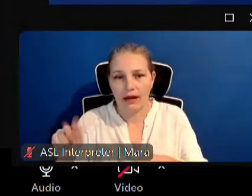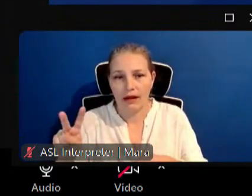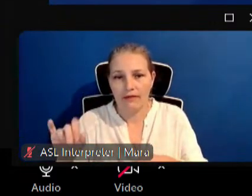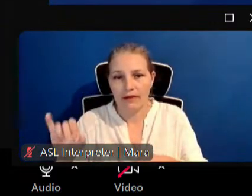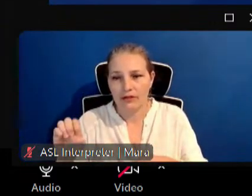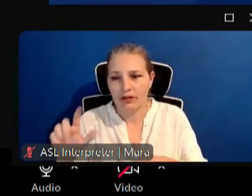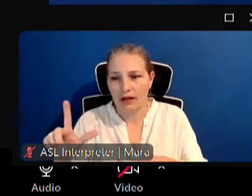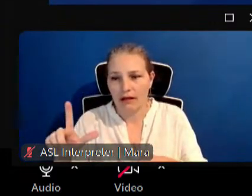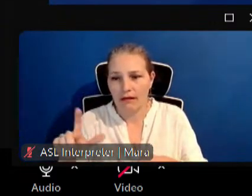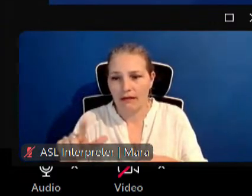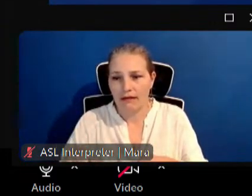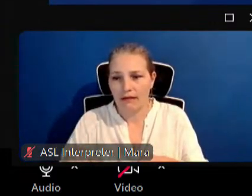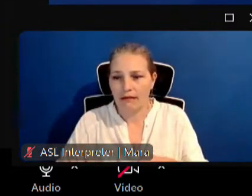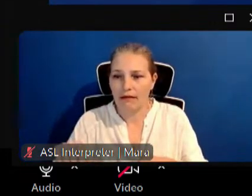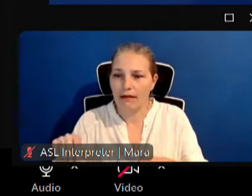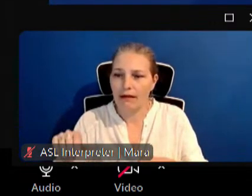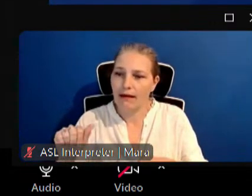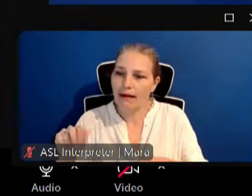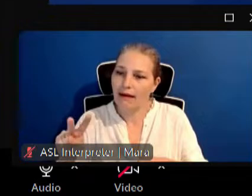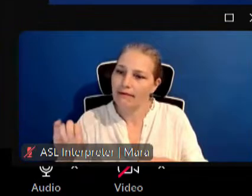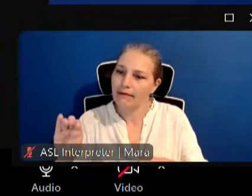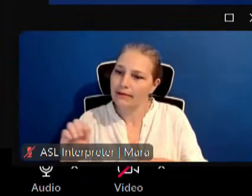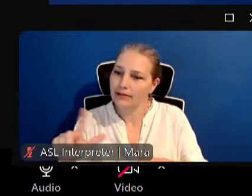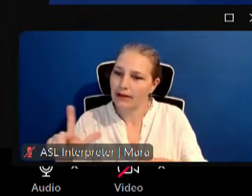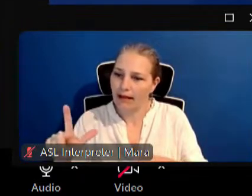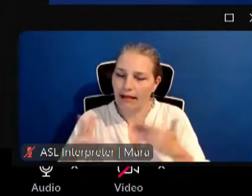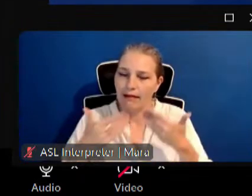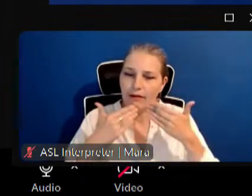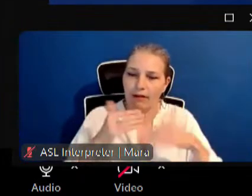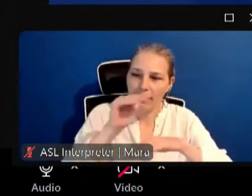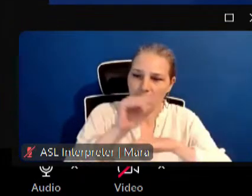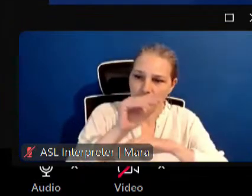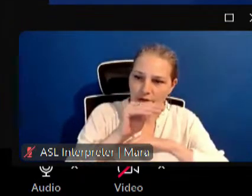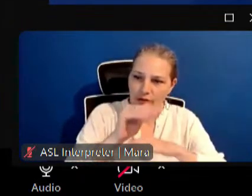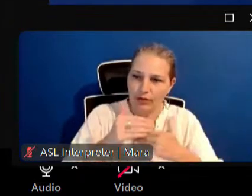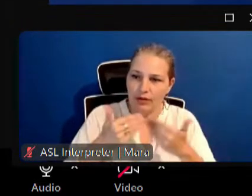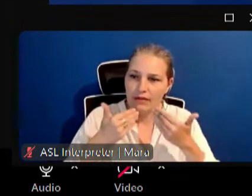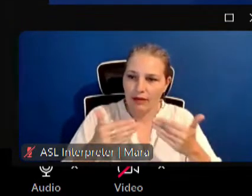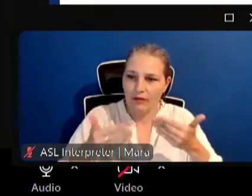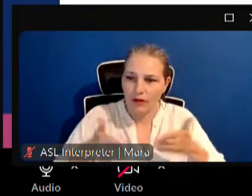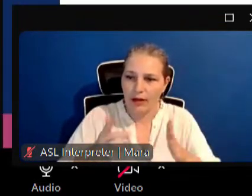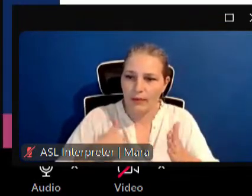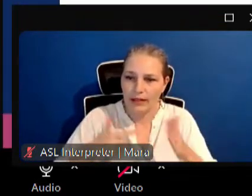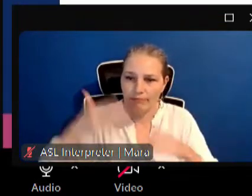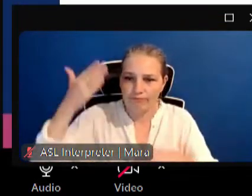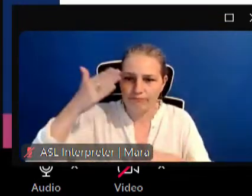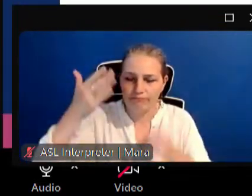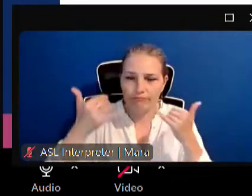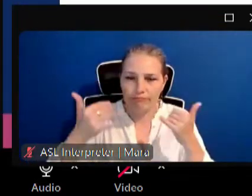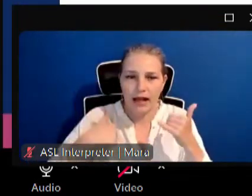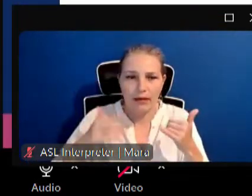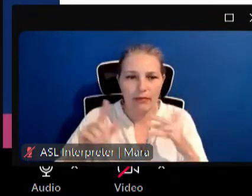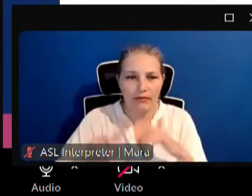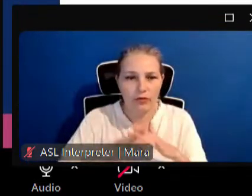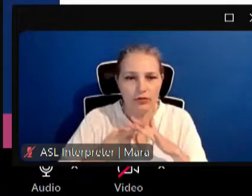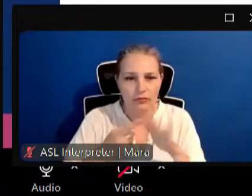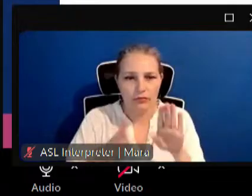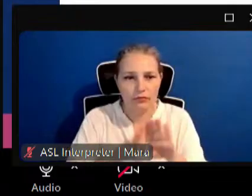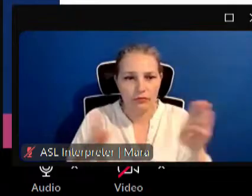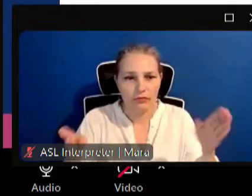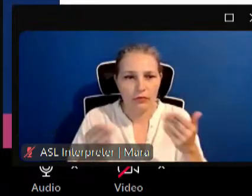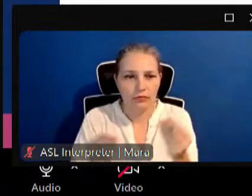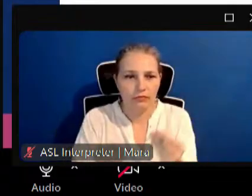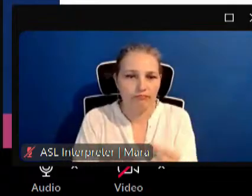Okay, good afternoon, everyone, and thank you for allowing me to speak today. I'll open up with a